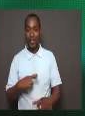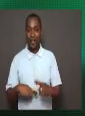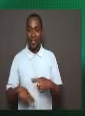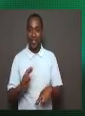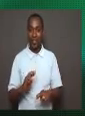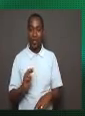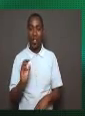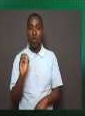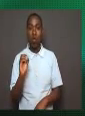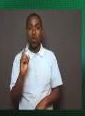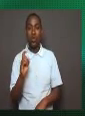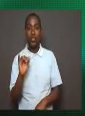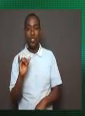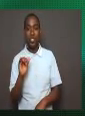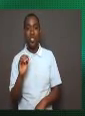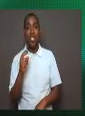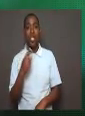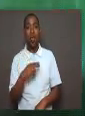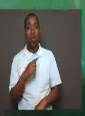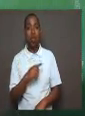oxyhemoglobin is formed.